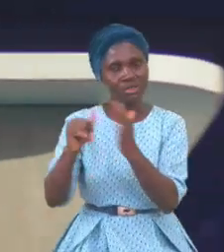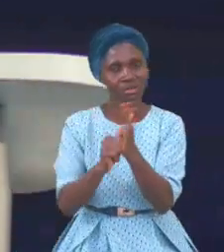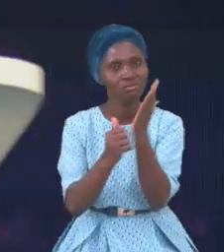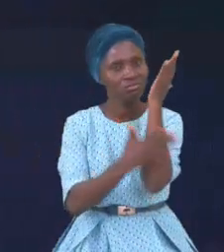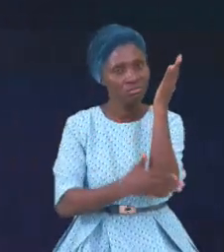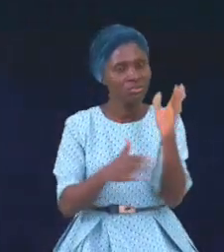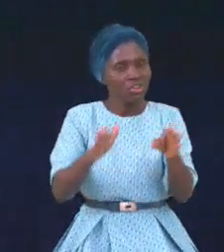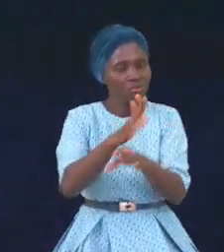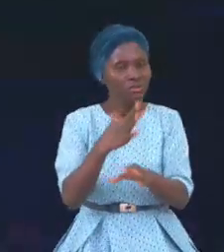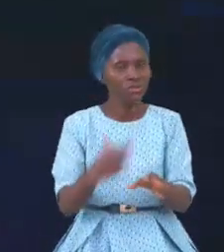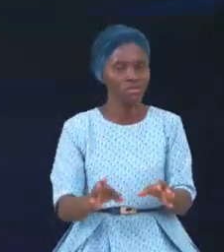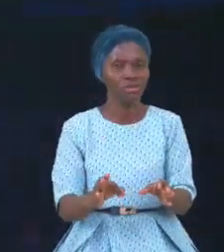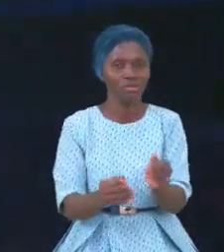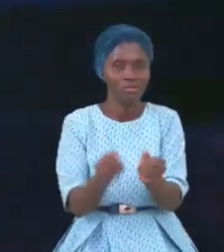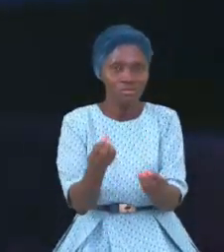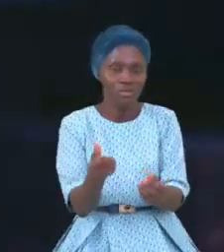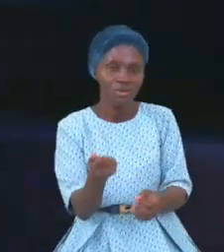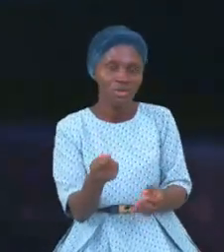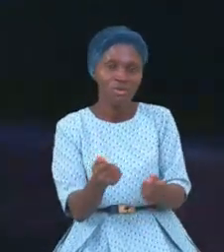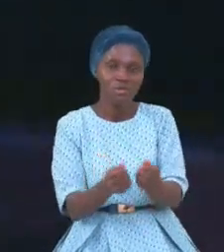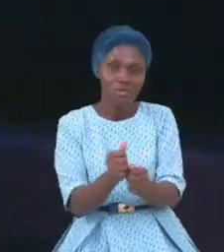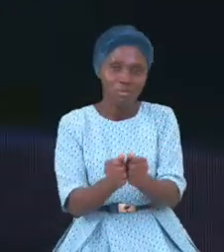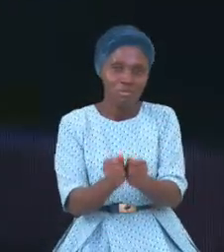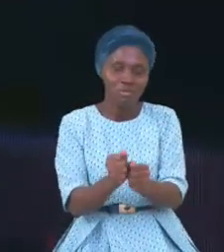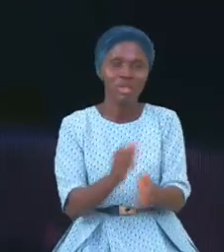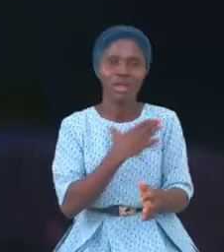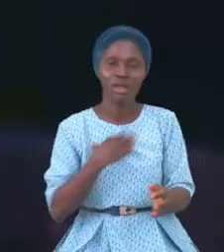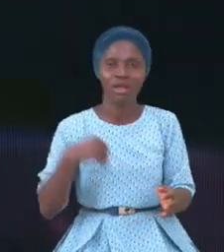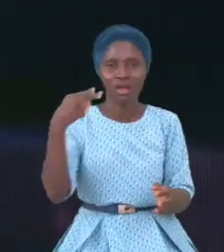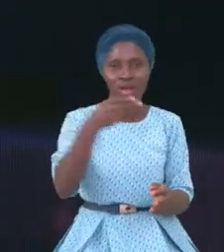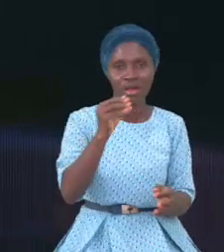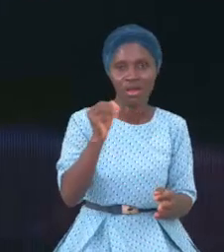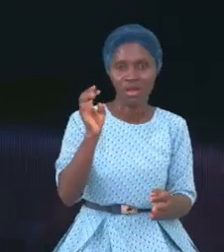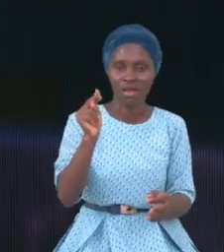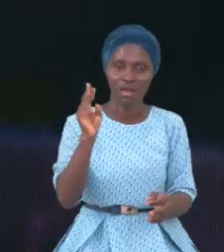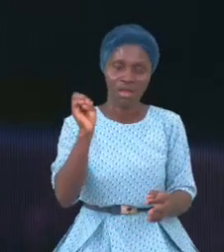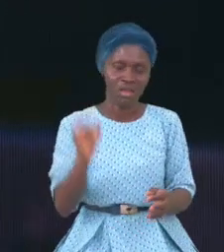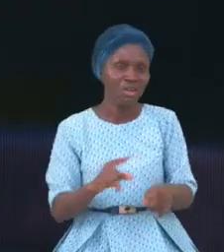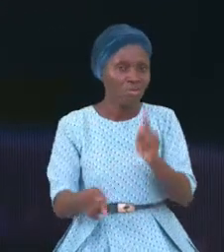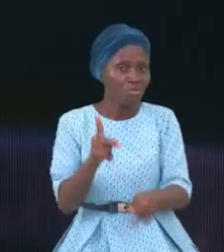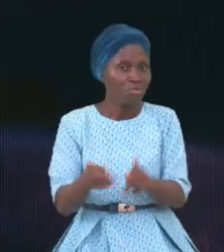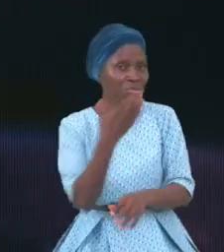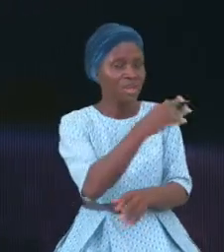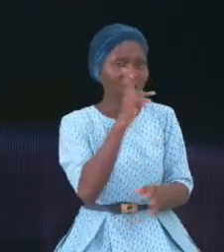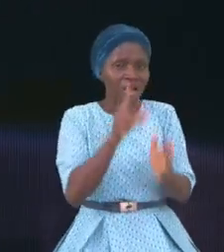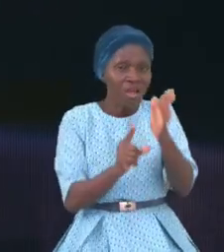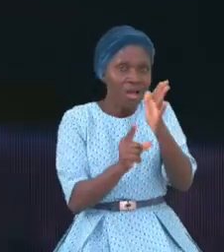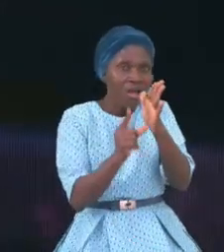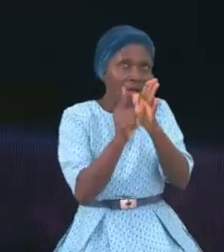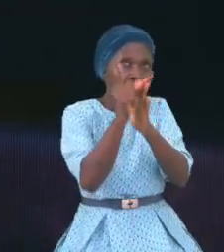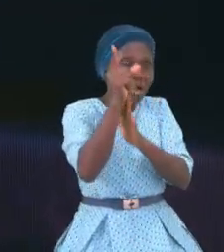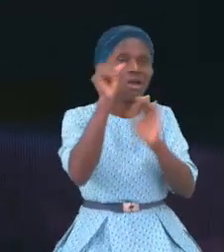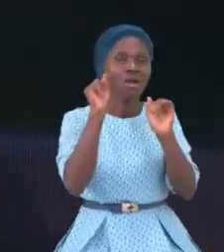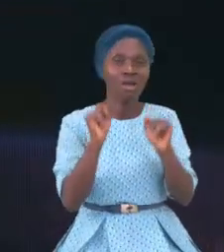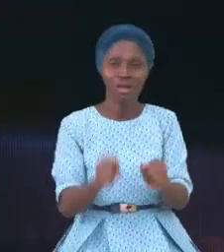people there, they are giants of a people. And those people, they swallow up, they eat up the